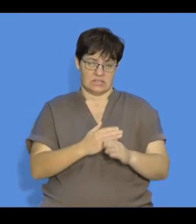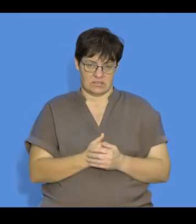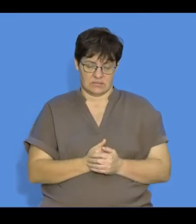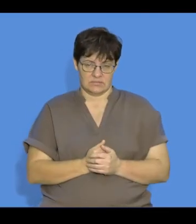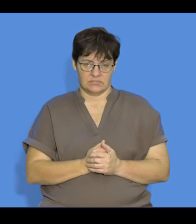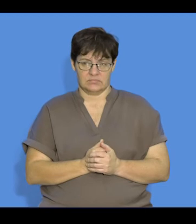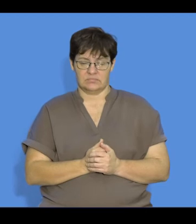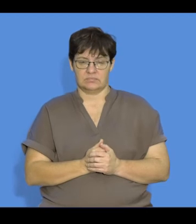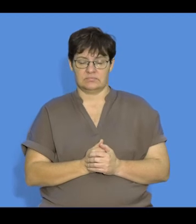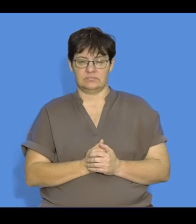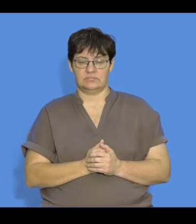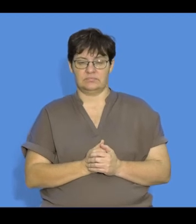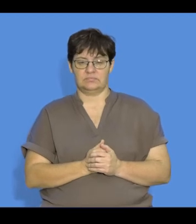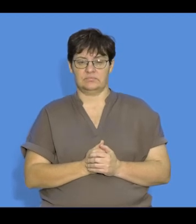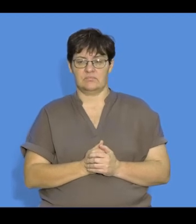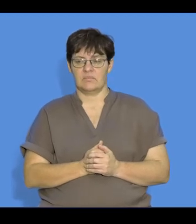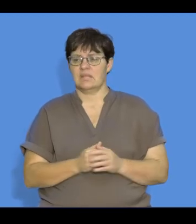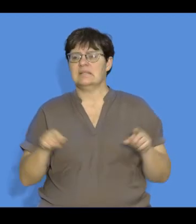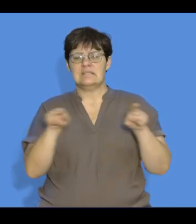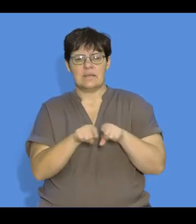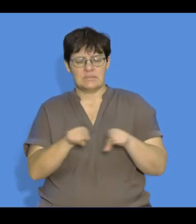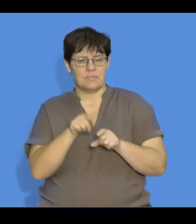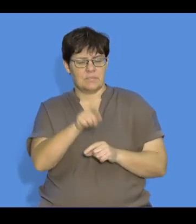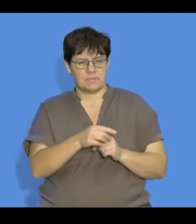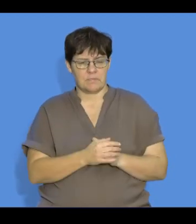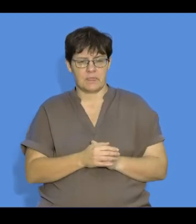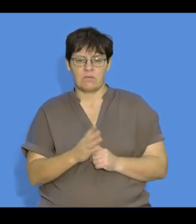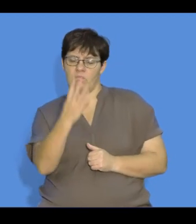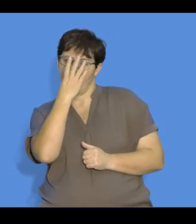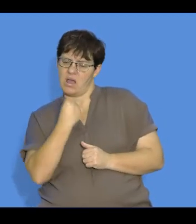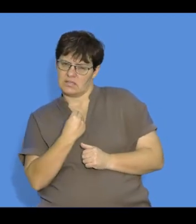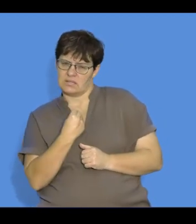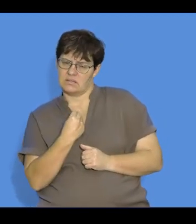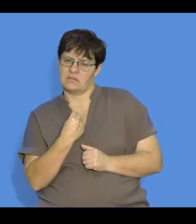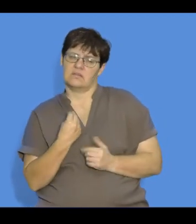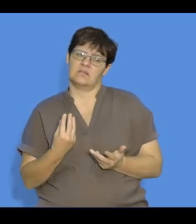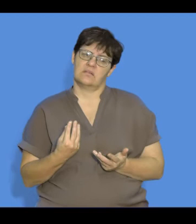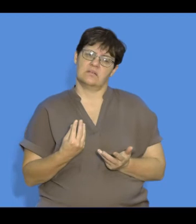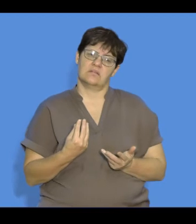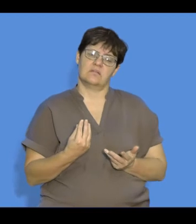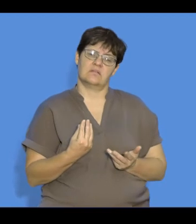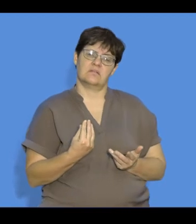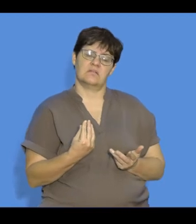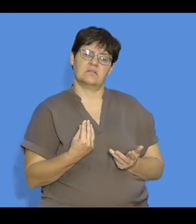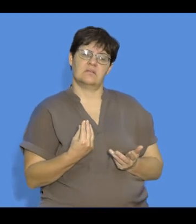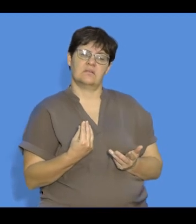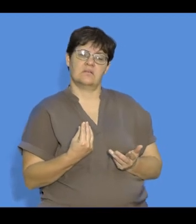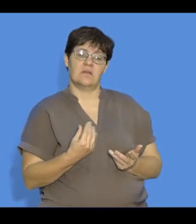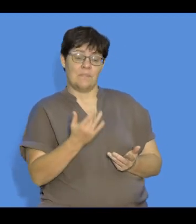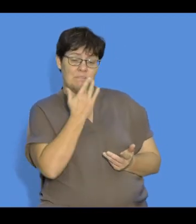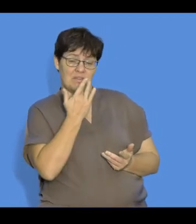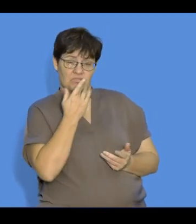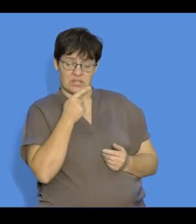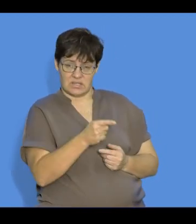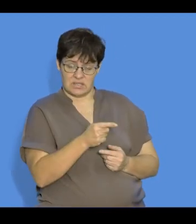Right. Now, in the very same circuit, we are being asked that whether, the battery